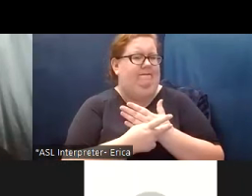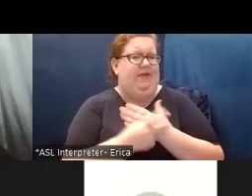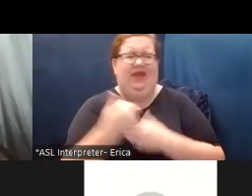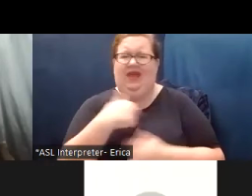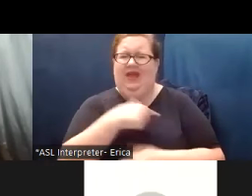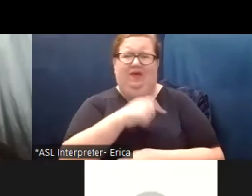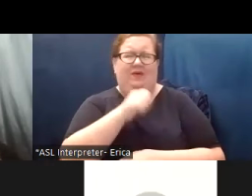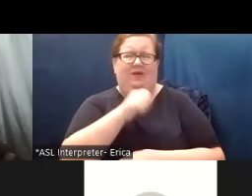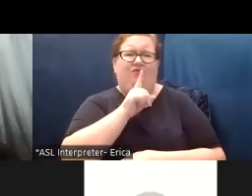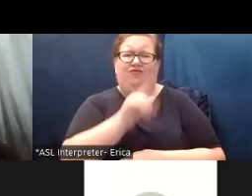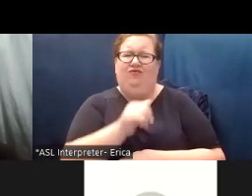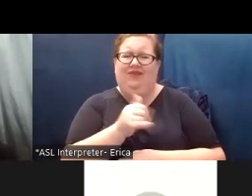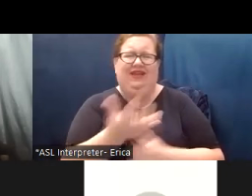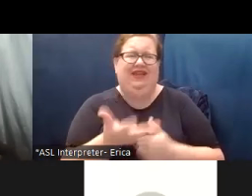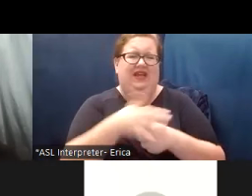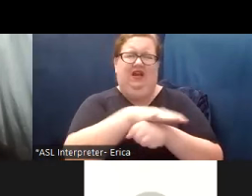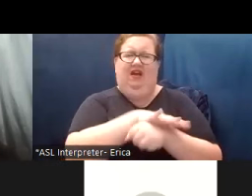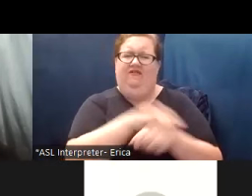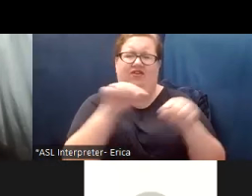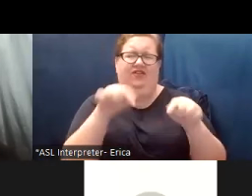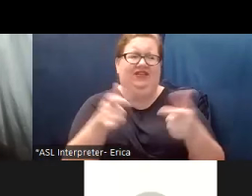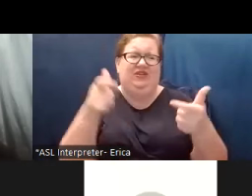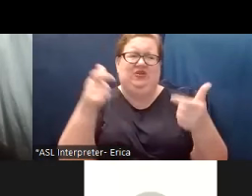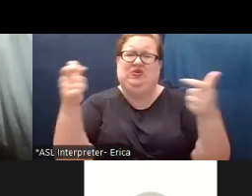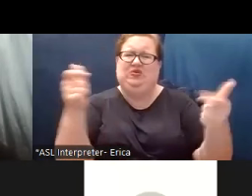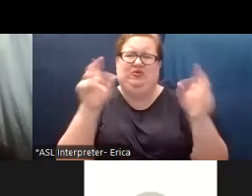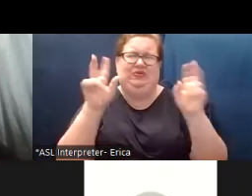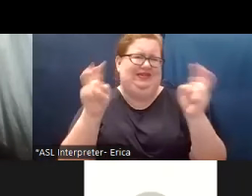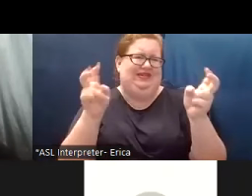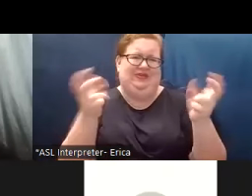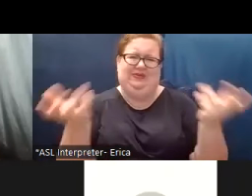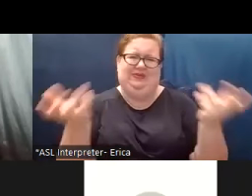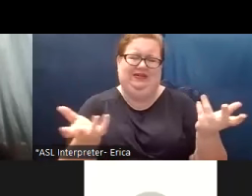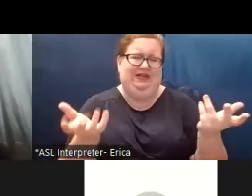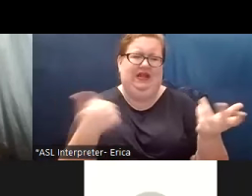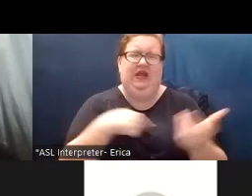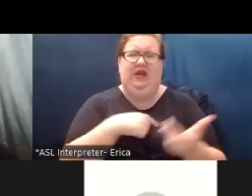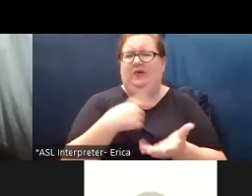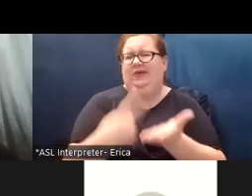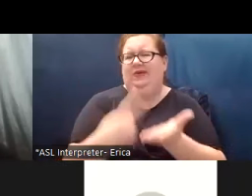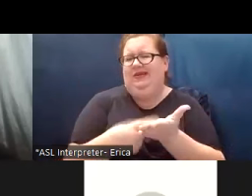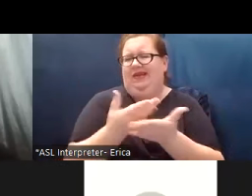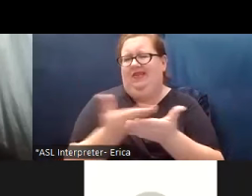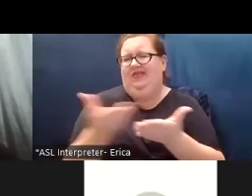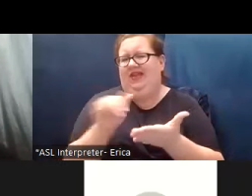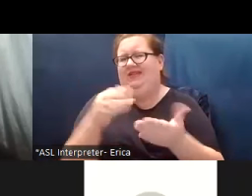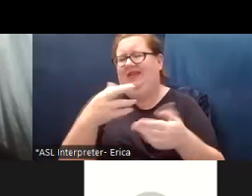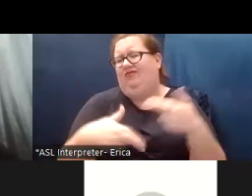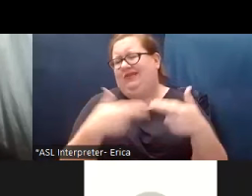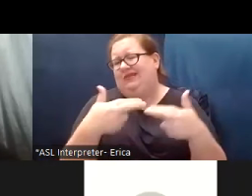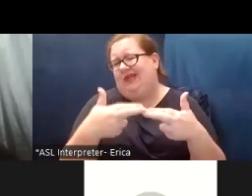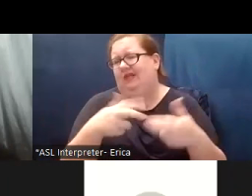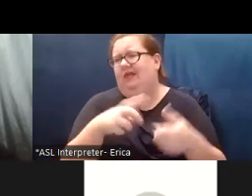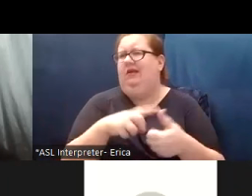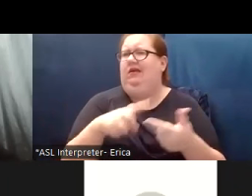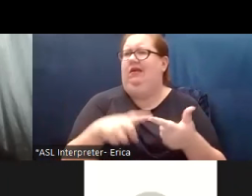really cover these huge issues. We talk about things like recycling and